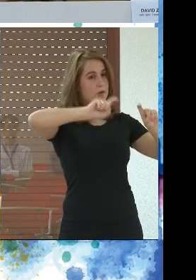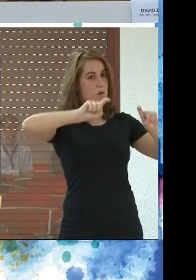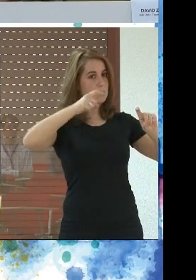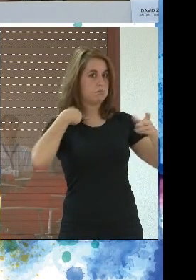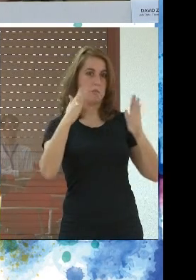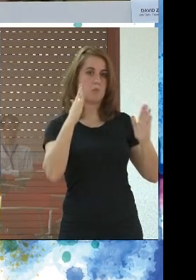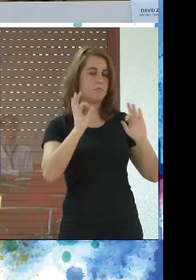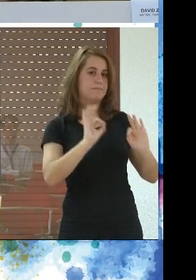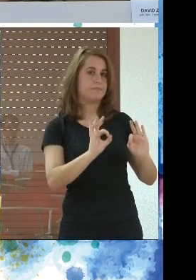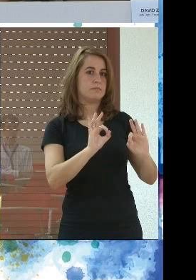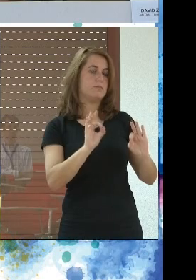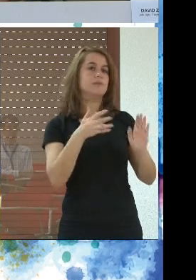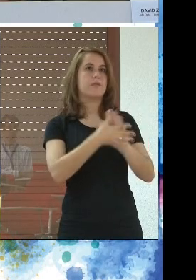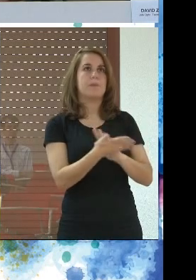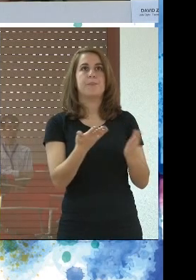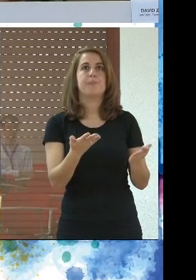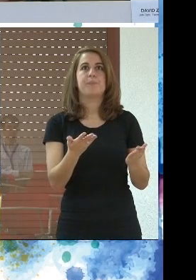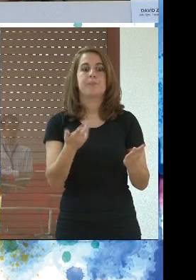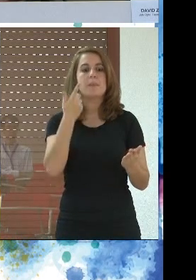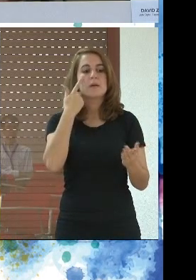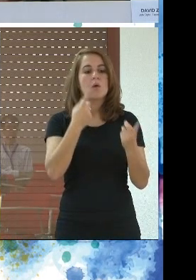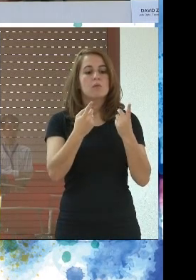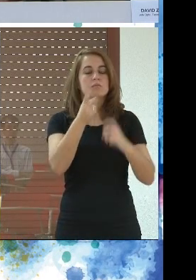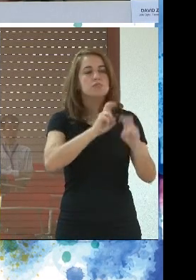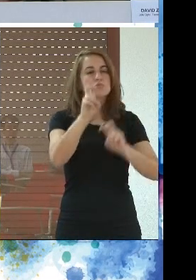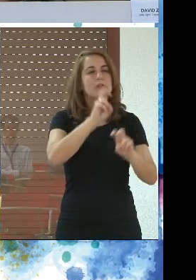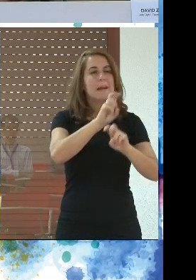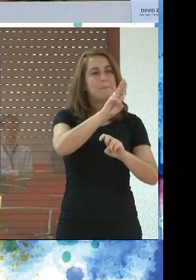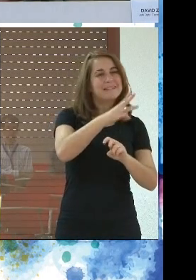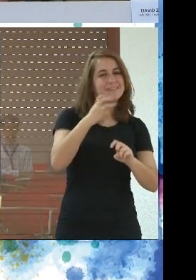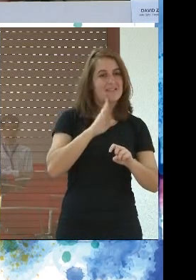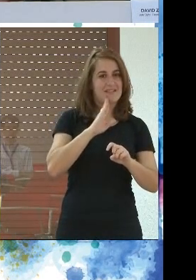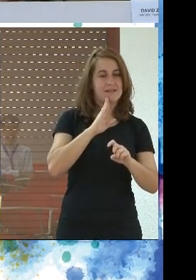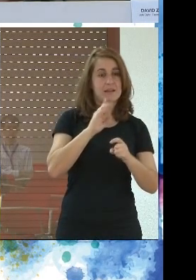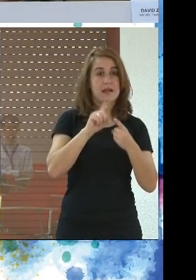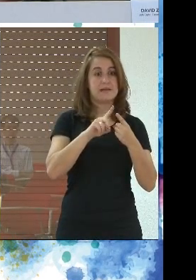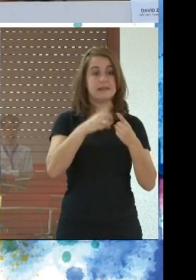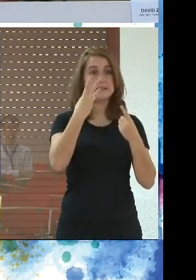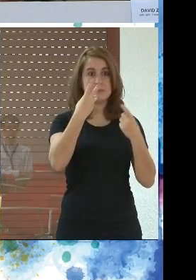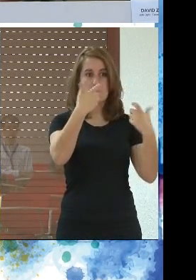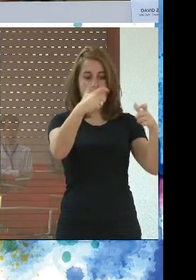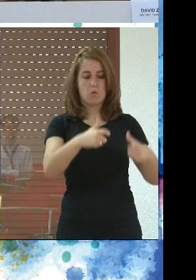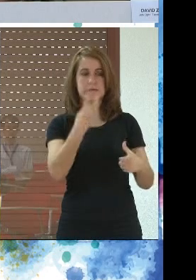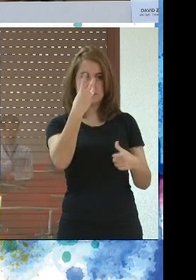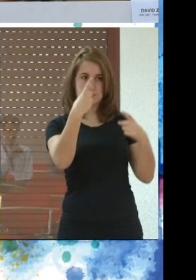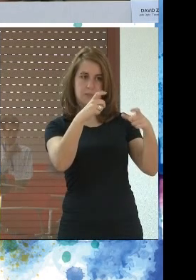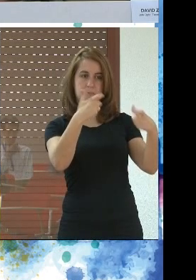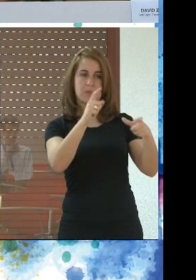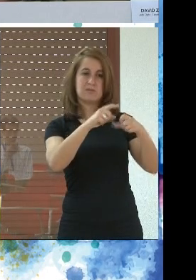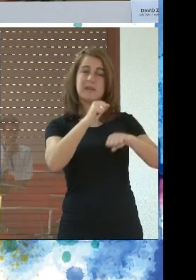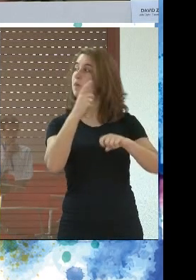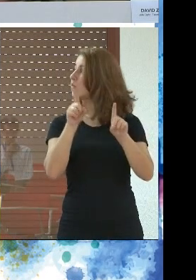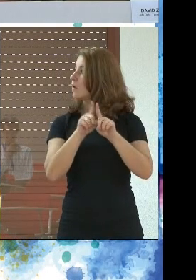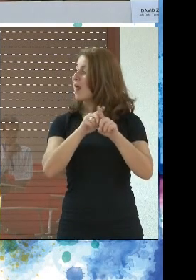the encephalogram of the patient. In other words, looking for these signals. It's made up of 3 blocks. The first